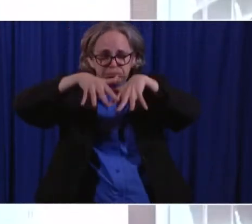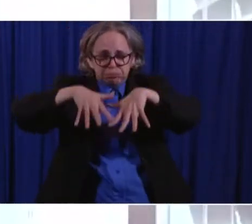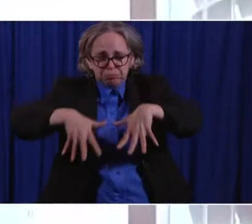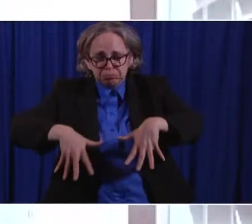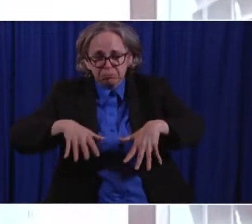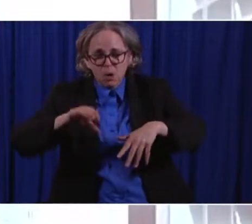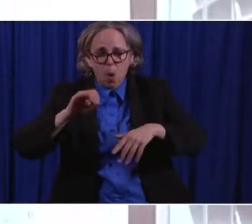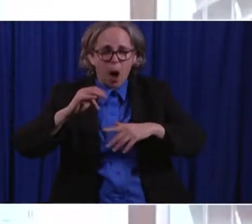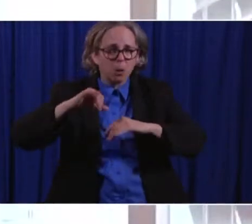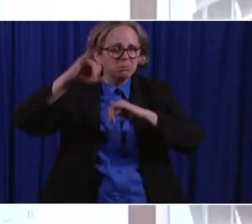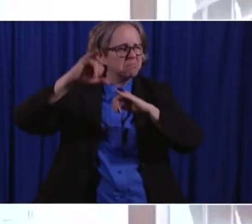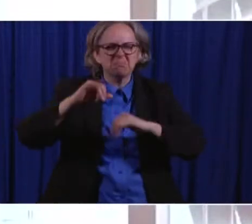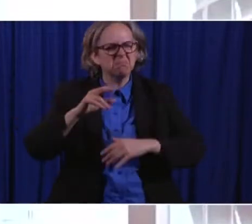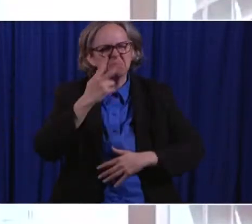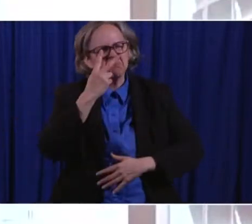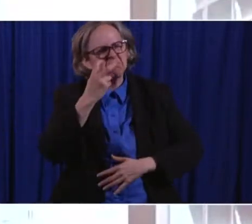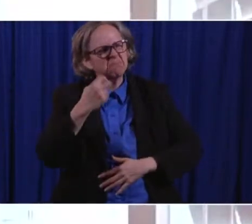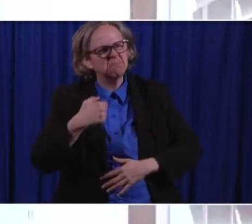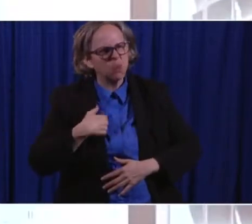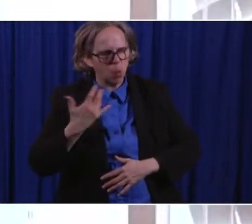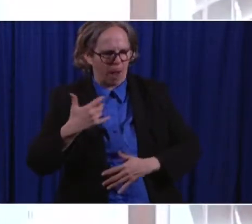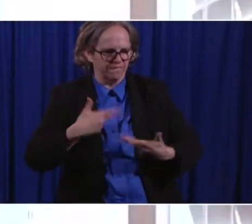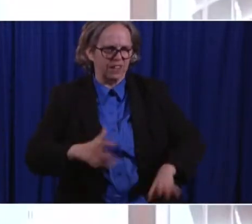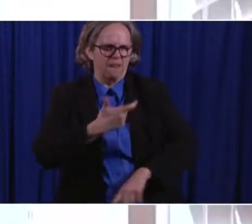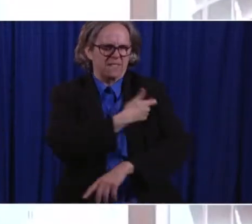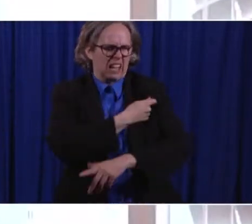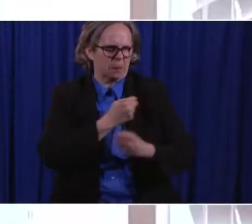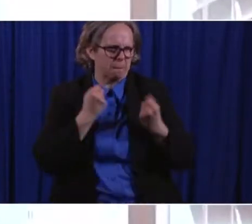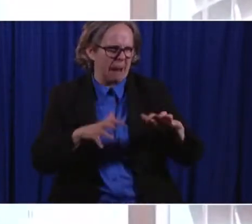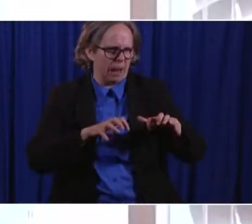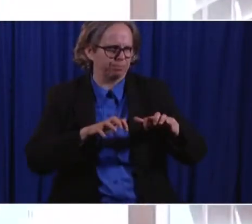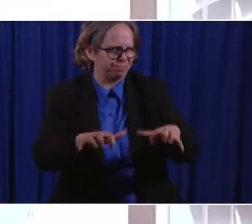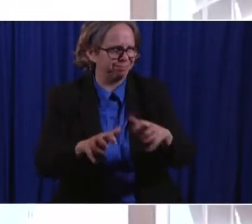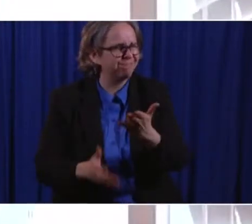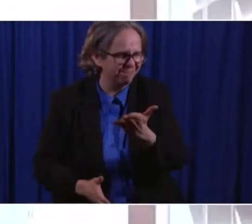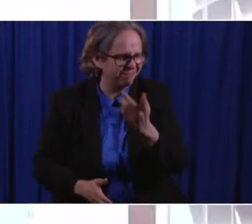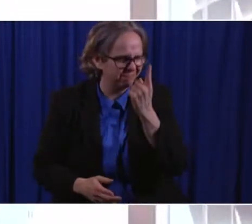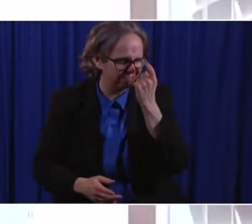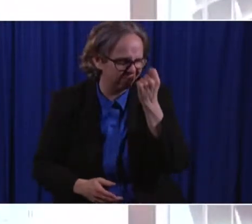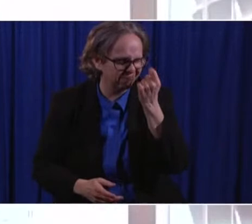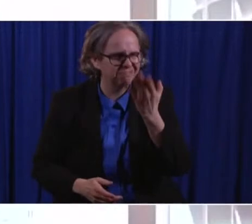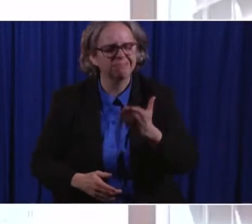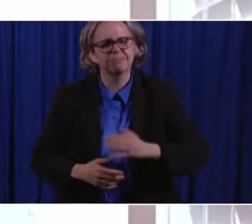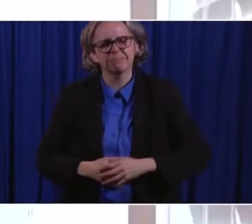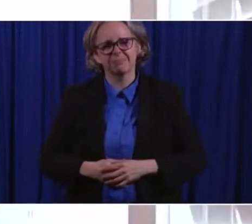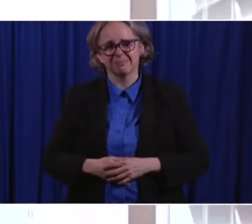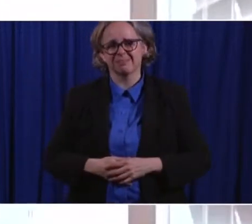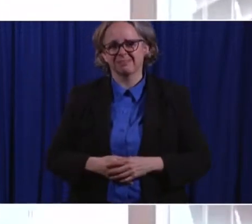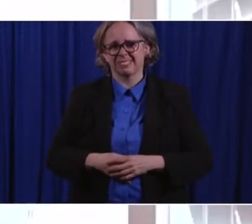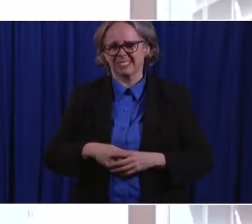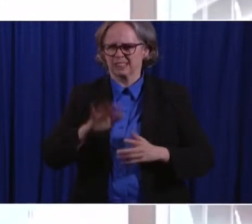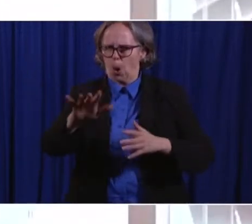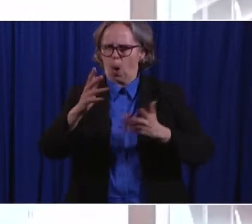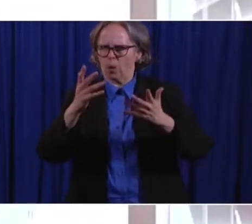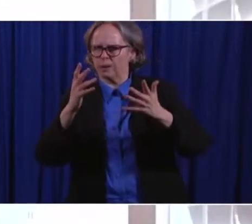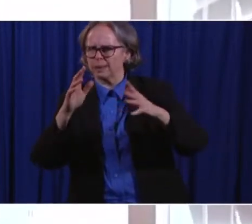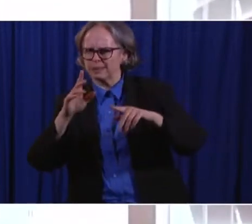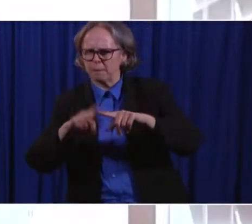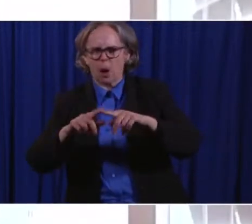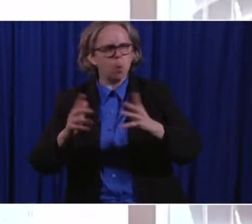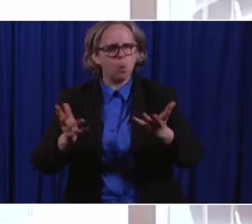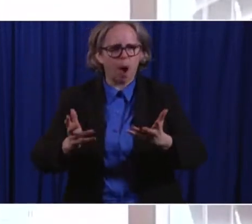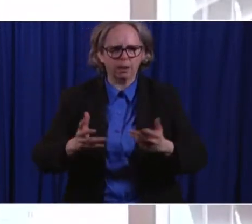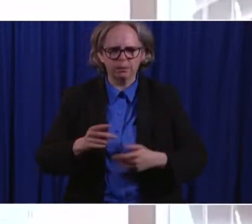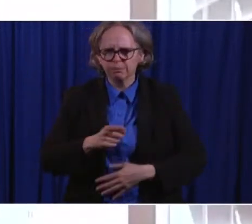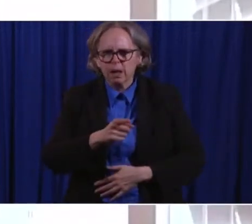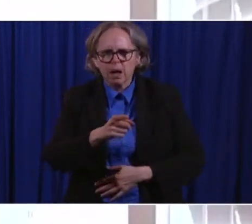Michigan. Nevertheless, that is completely dependent on us continuing to do a very good